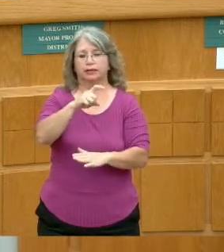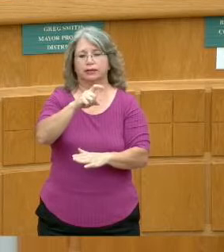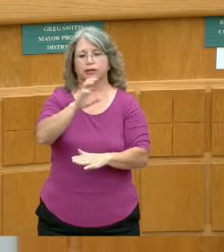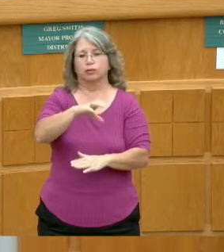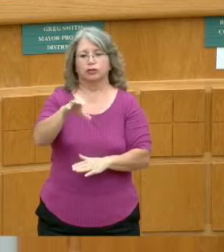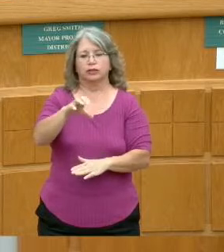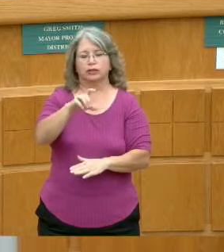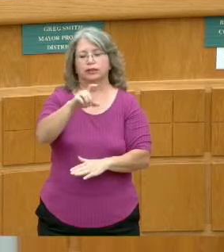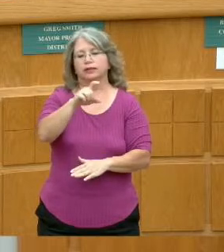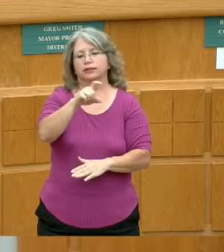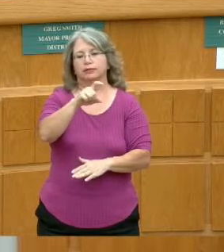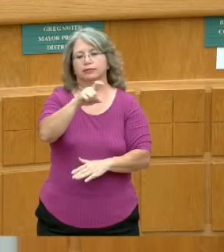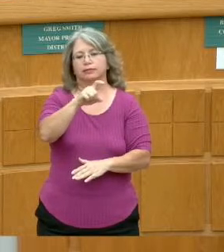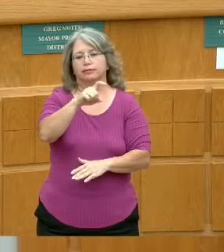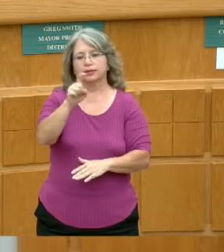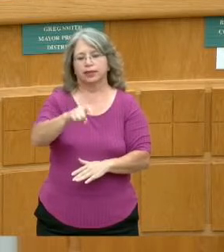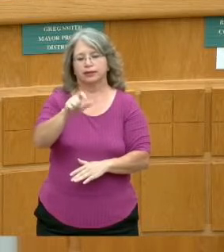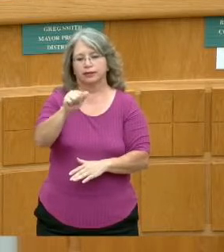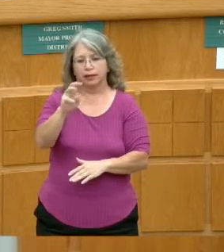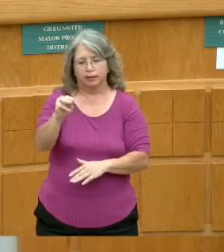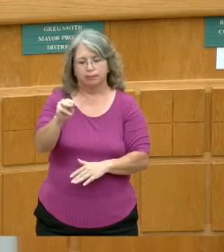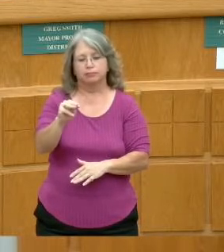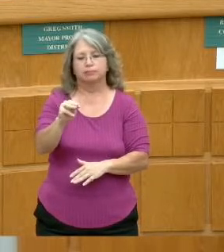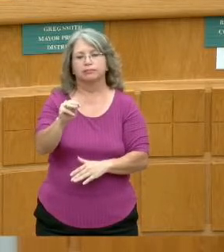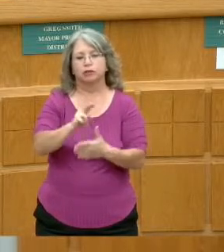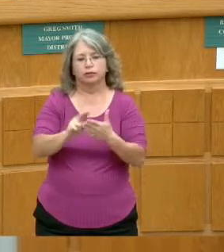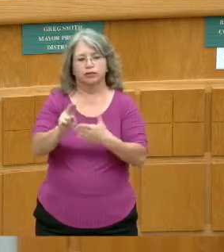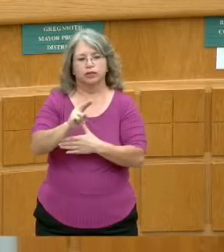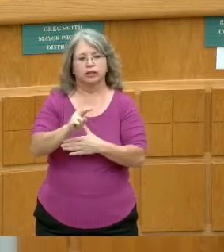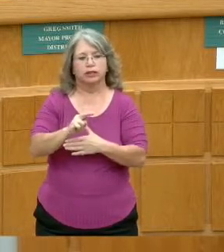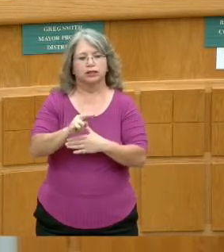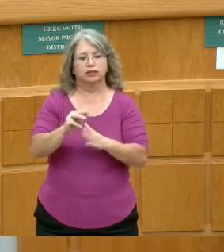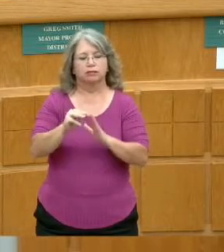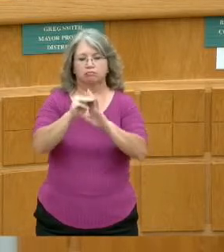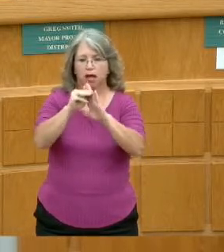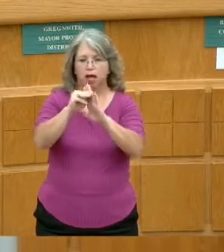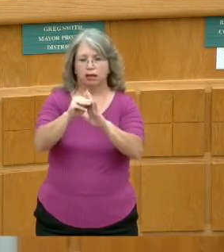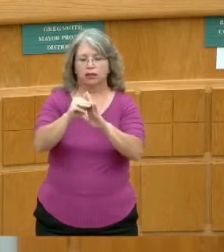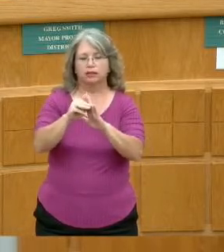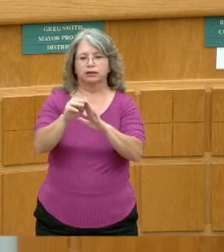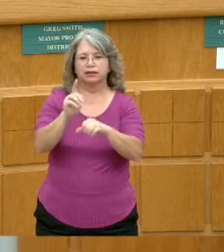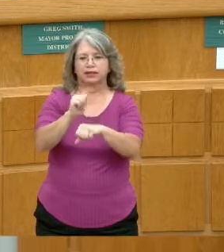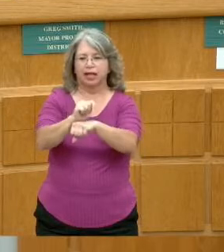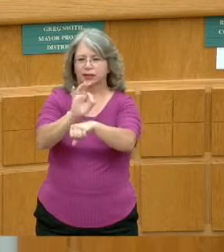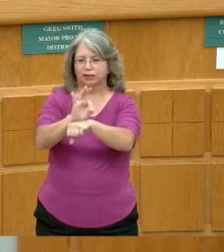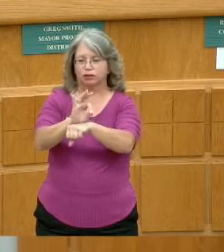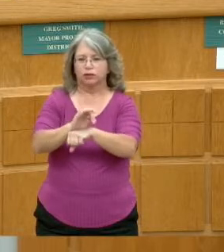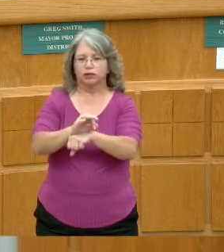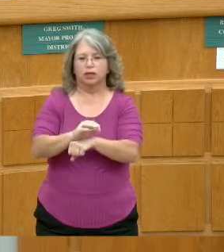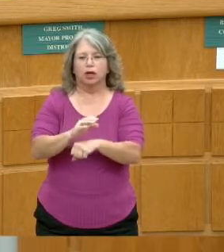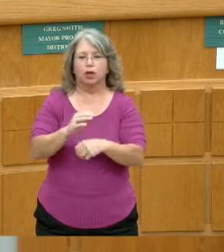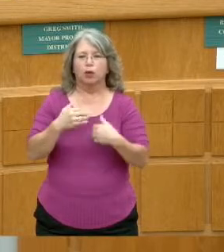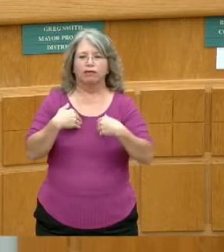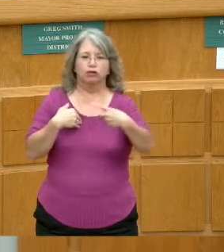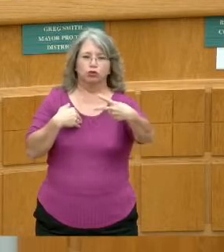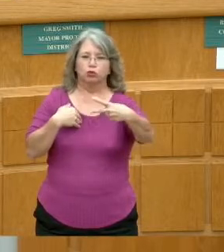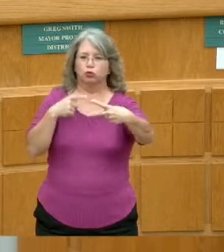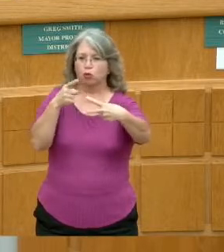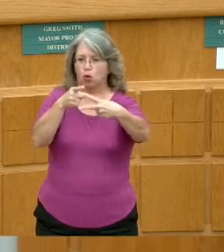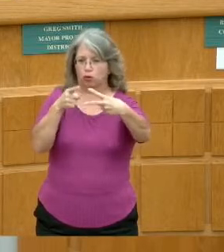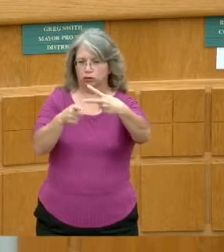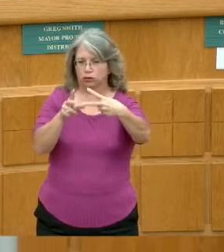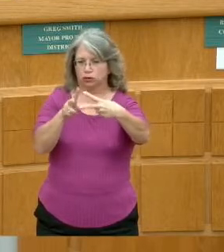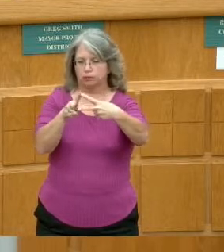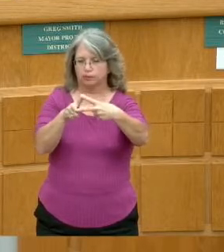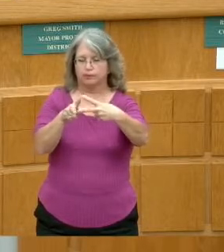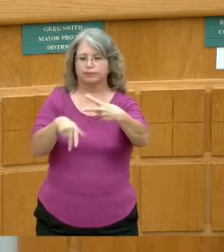TAMU-CC COVID-19 Modeling Task Force. We have two objectives on the task force. One of them